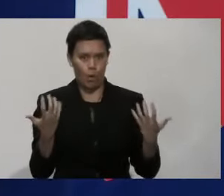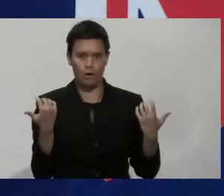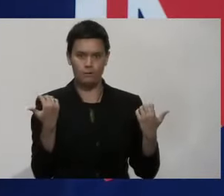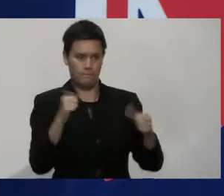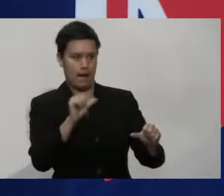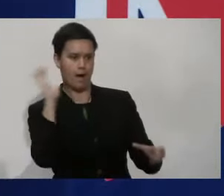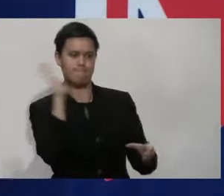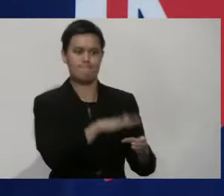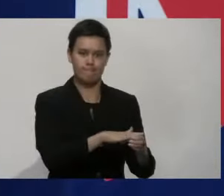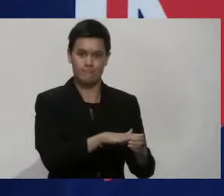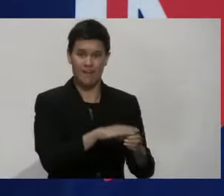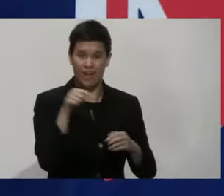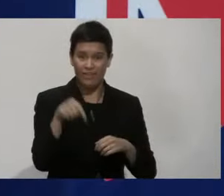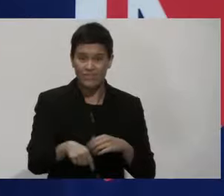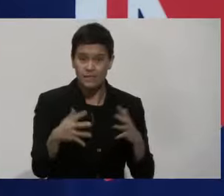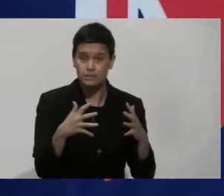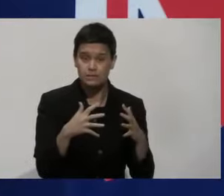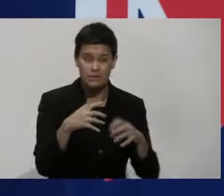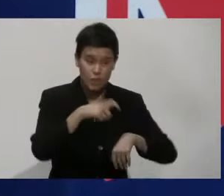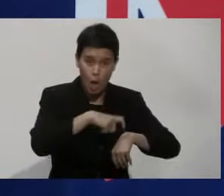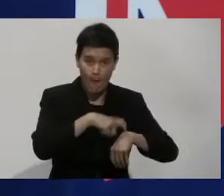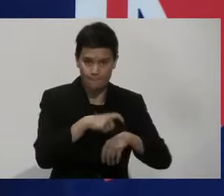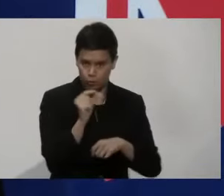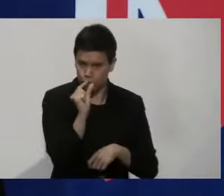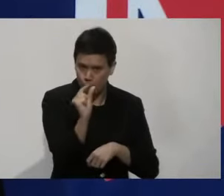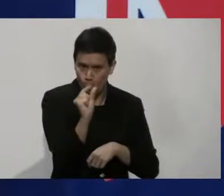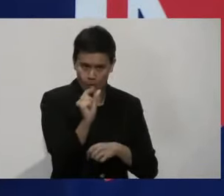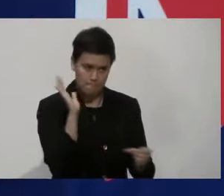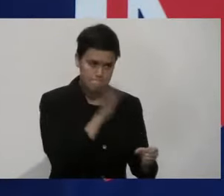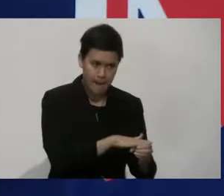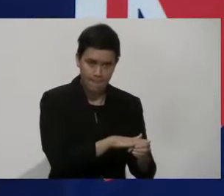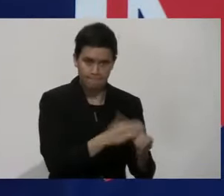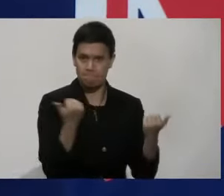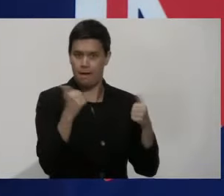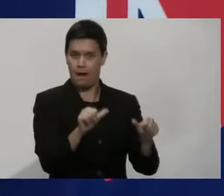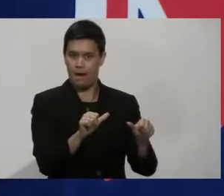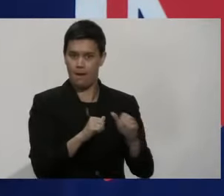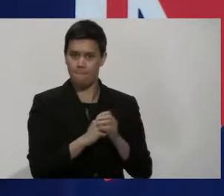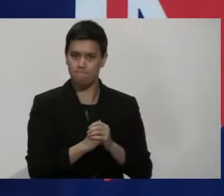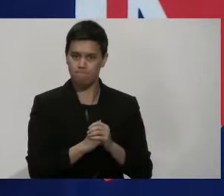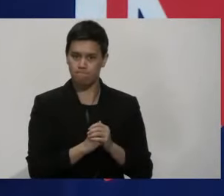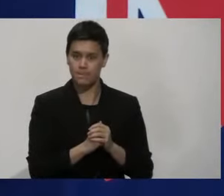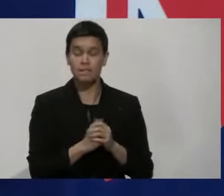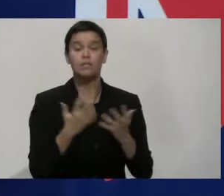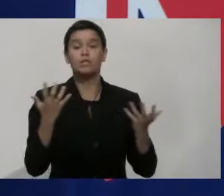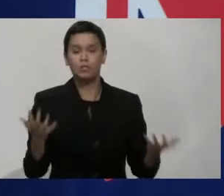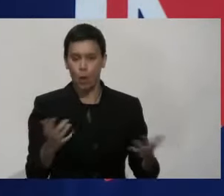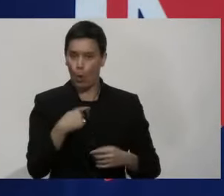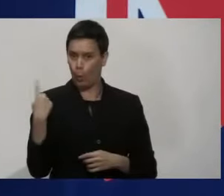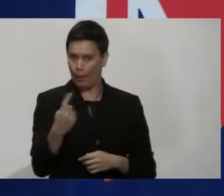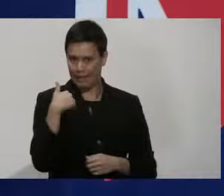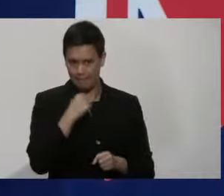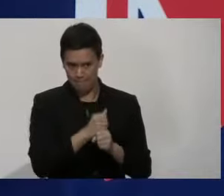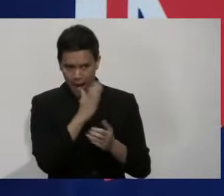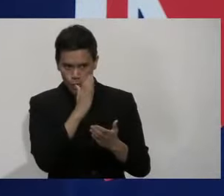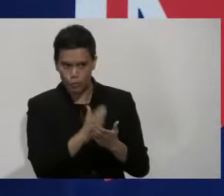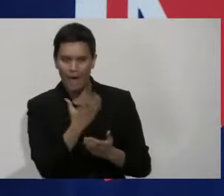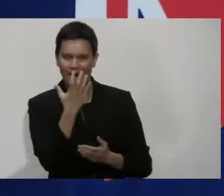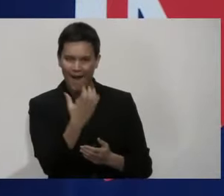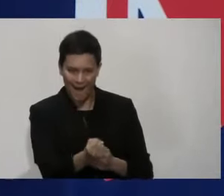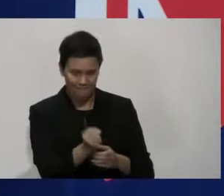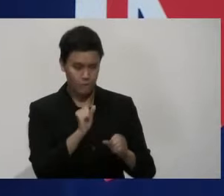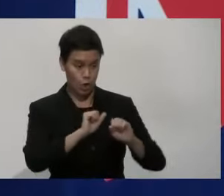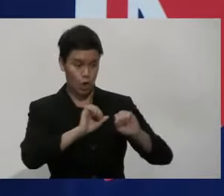confident we can do that. That means feeling confident we have the perimeter of the cluster well understood and defined and are not seeing too